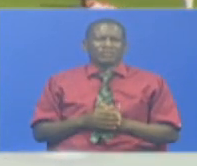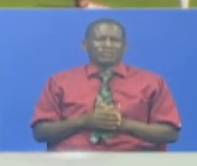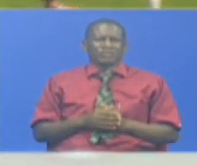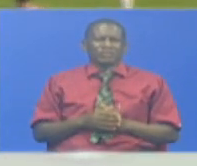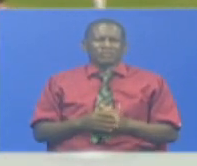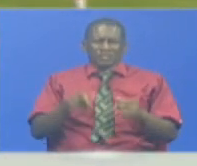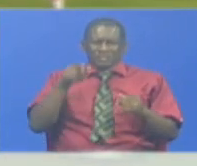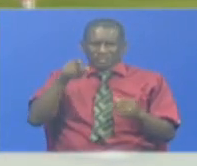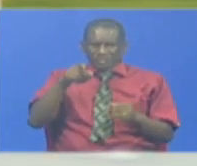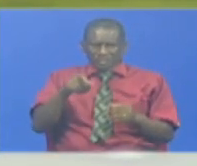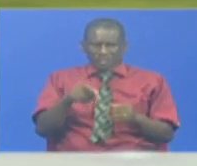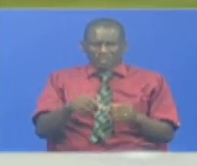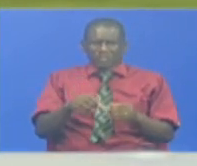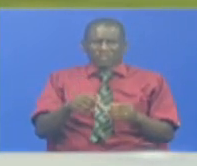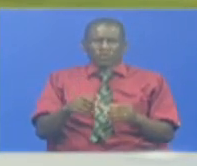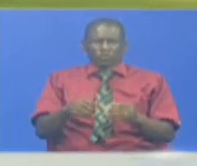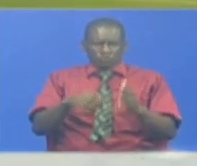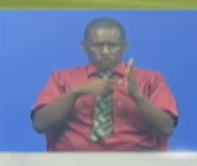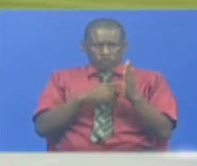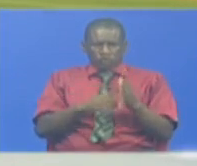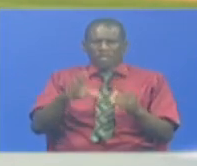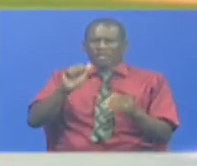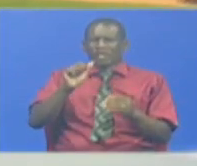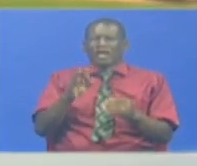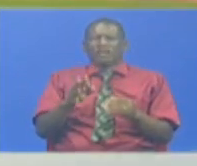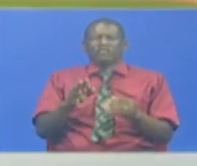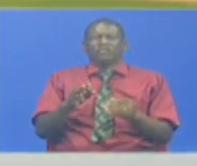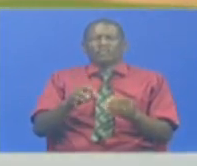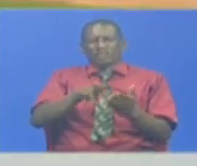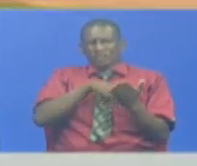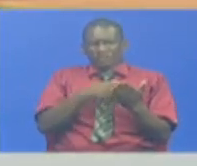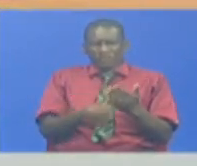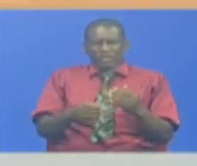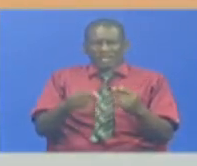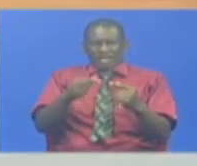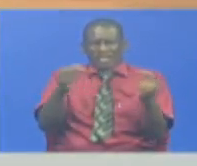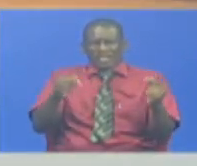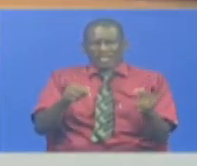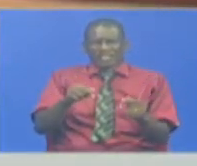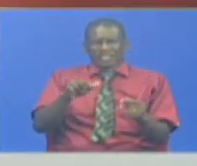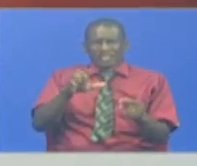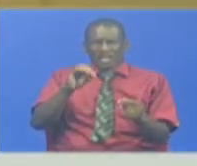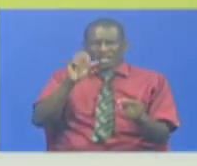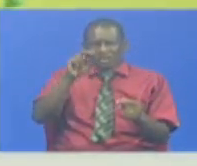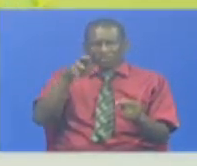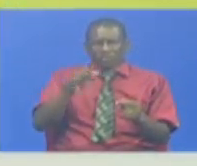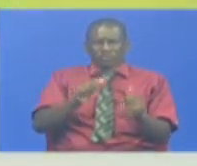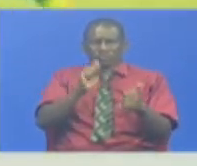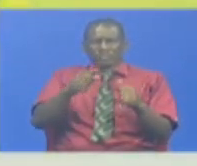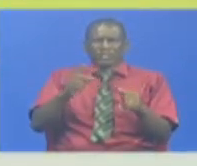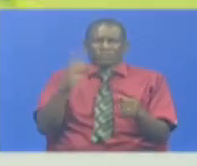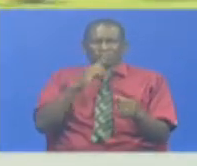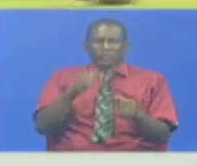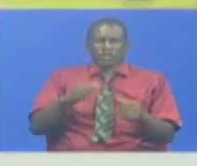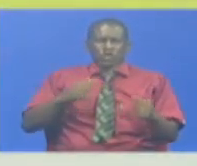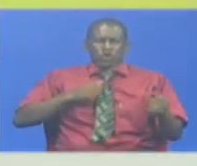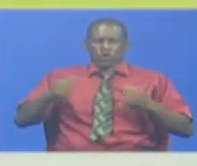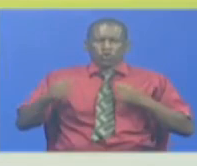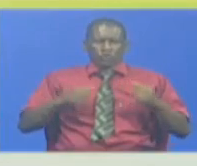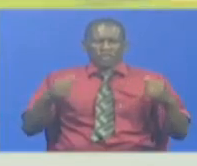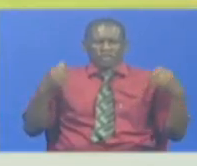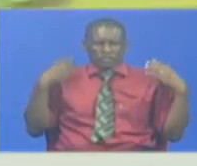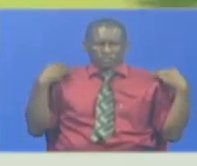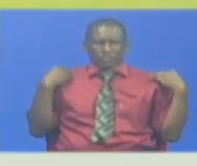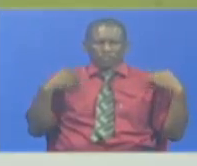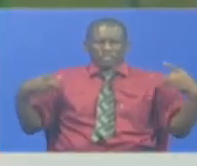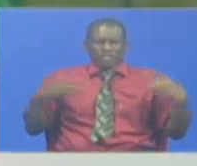This, while singling out the CAF Confederation home loss to Ryan Sport as his worst. The Rwandese trained under several coaches